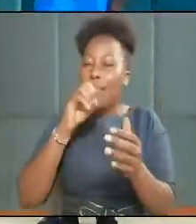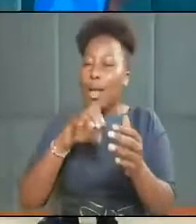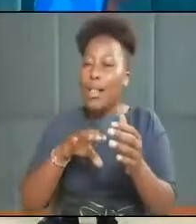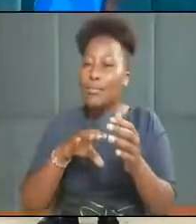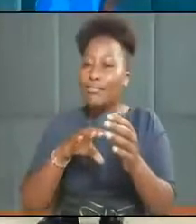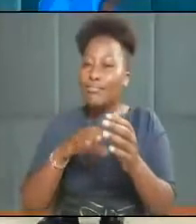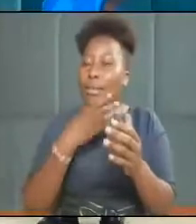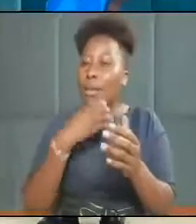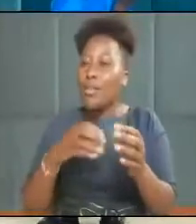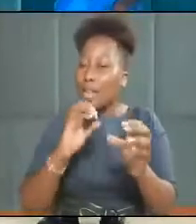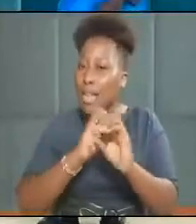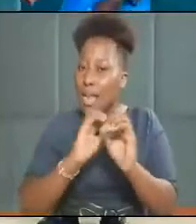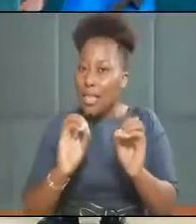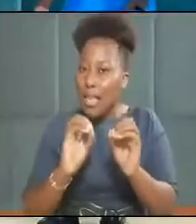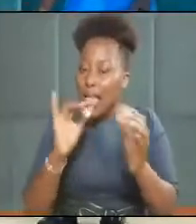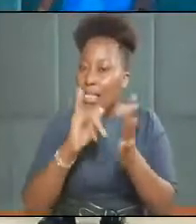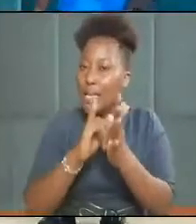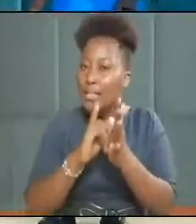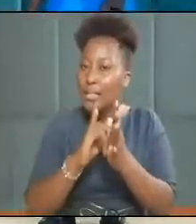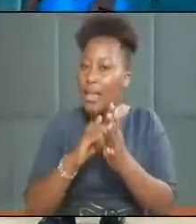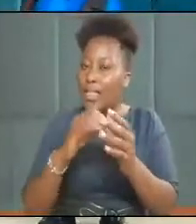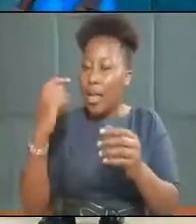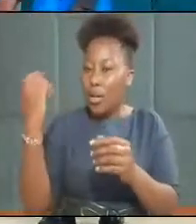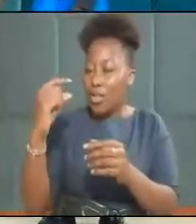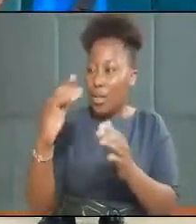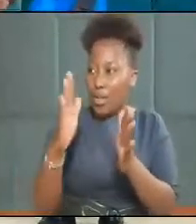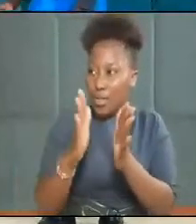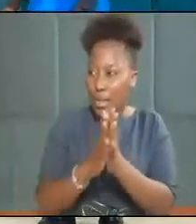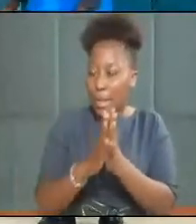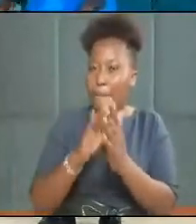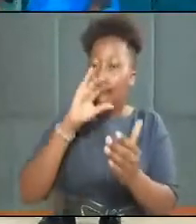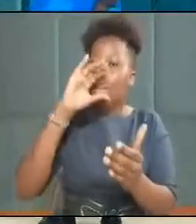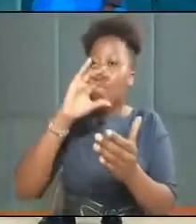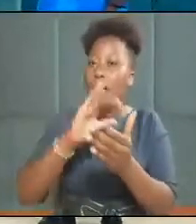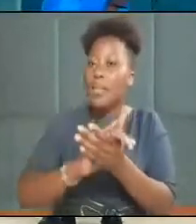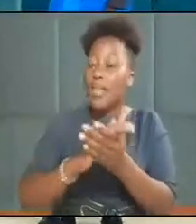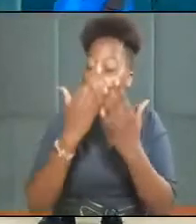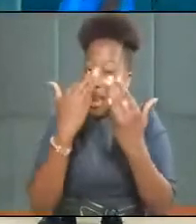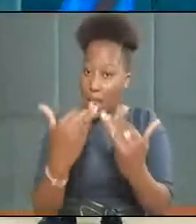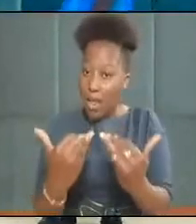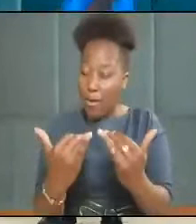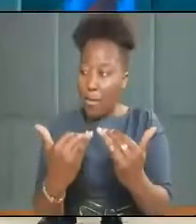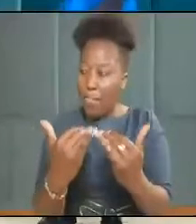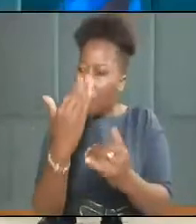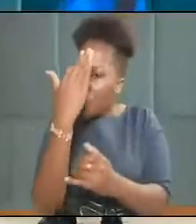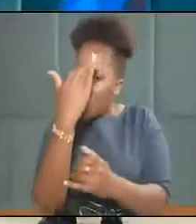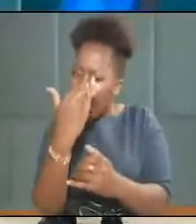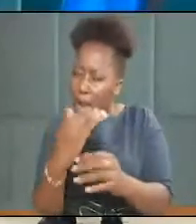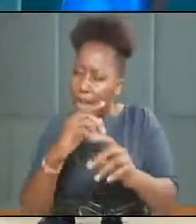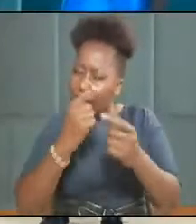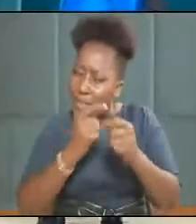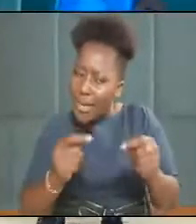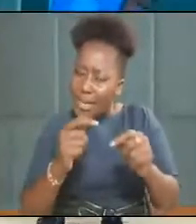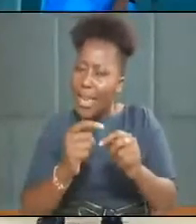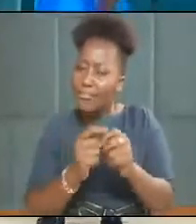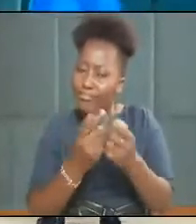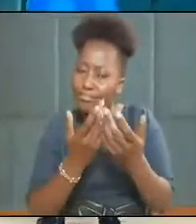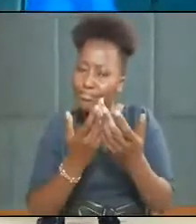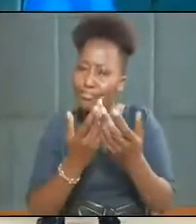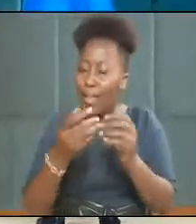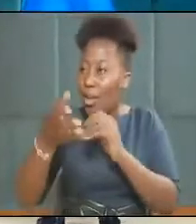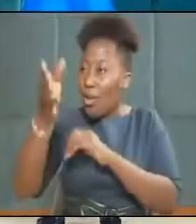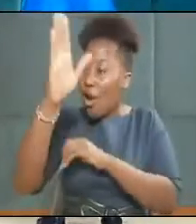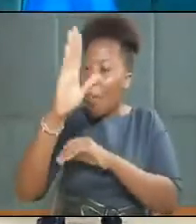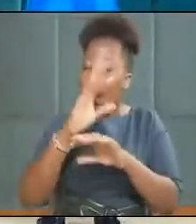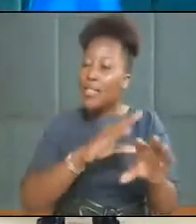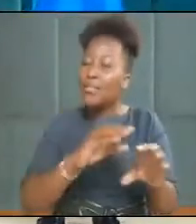might hear from my lips the gospel and believe. Now then, why do you try to test God by putting